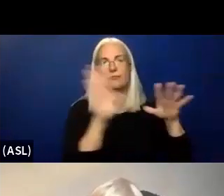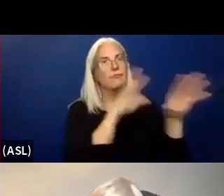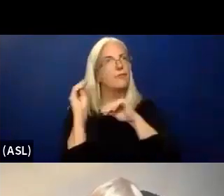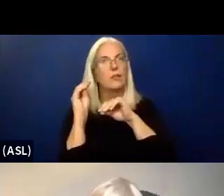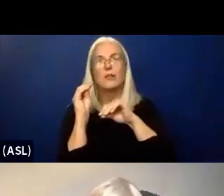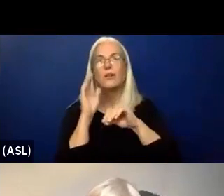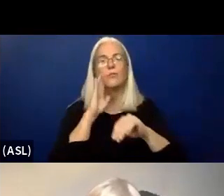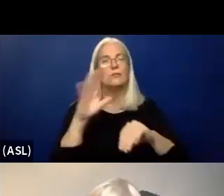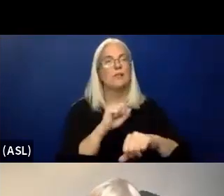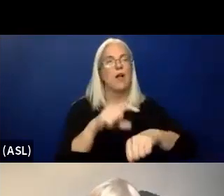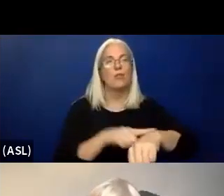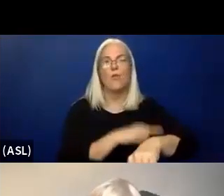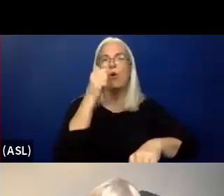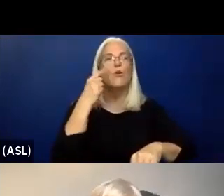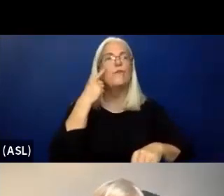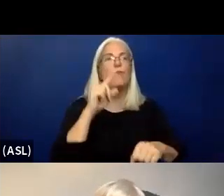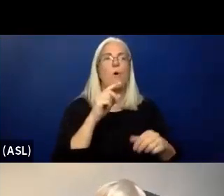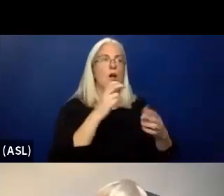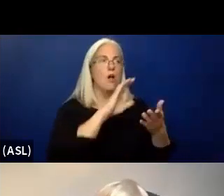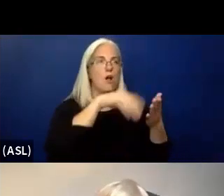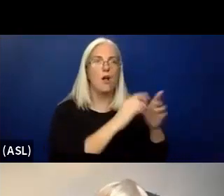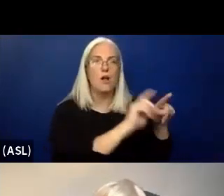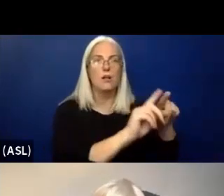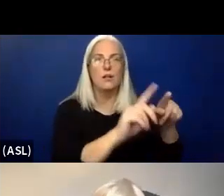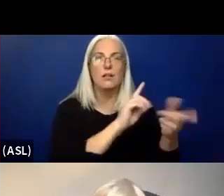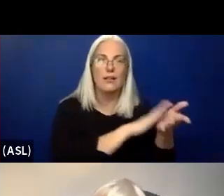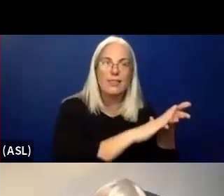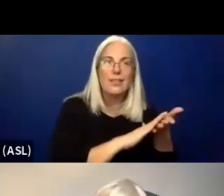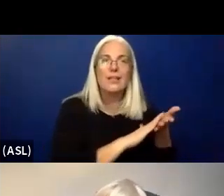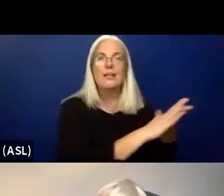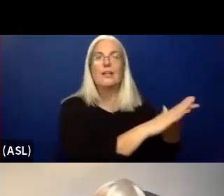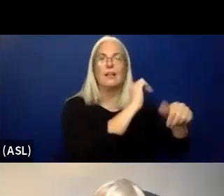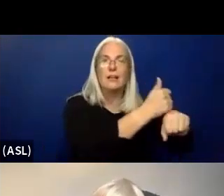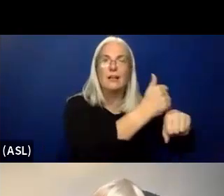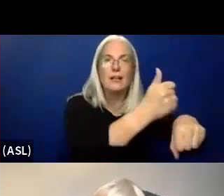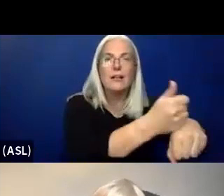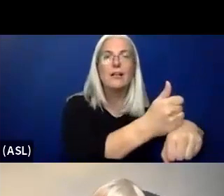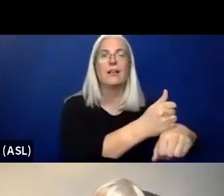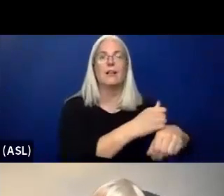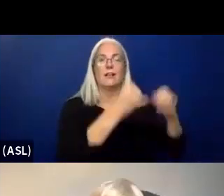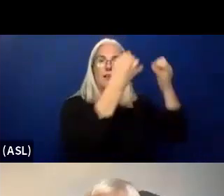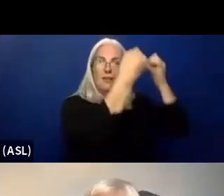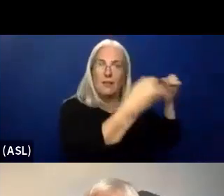and infrastructure, critical infrastructure, before those homes can be reoccupied.